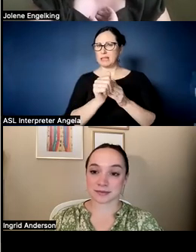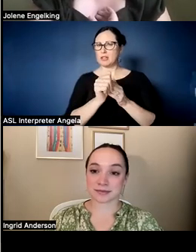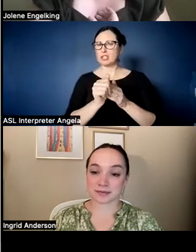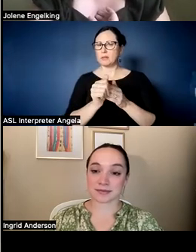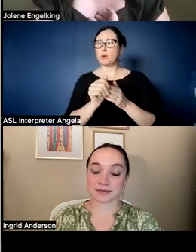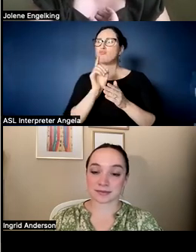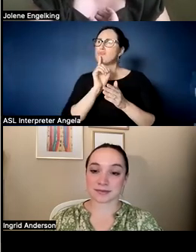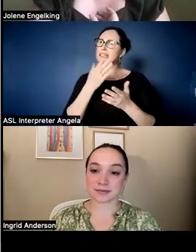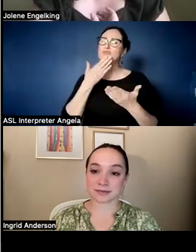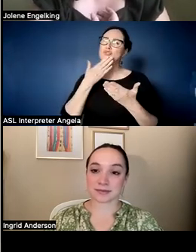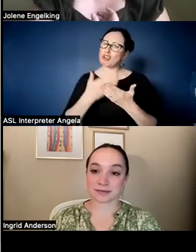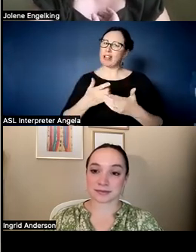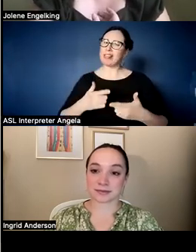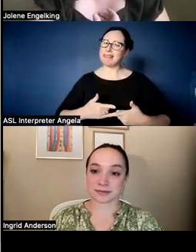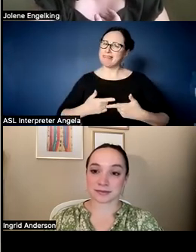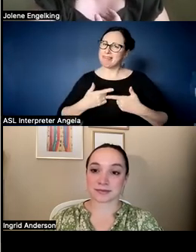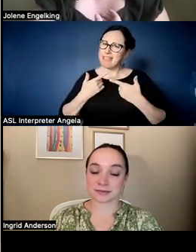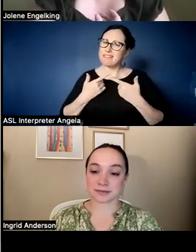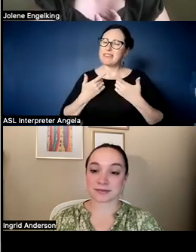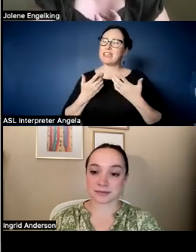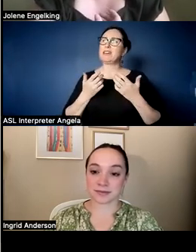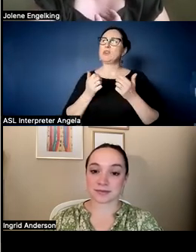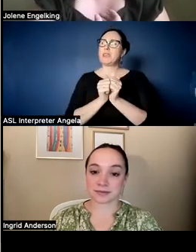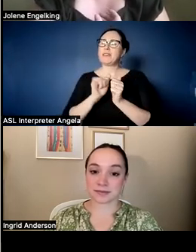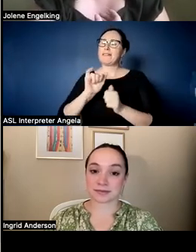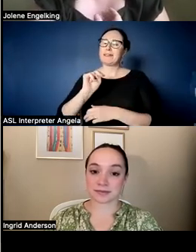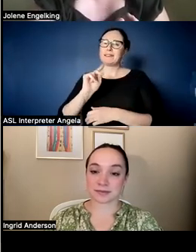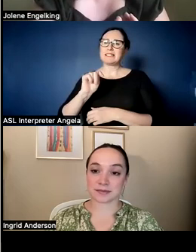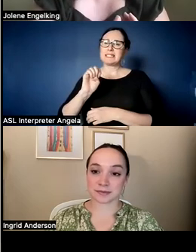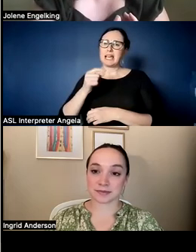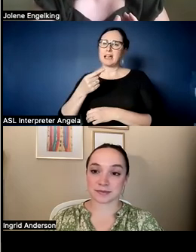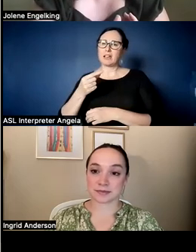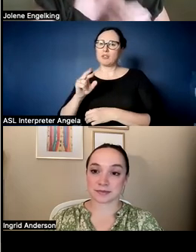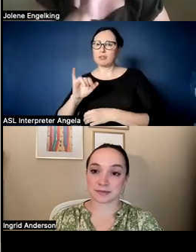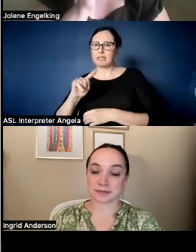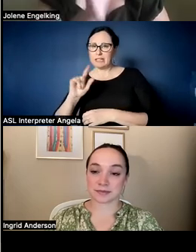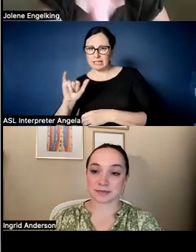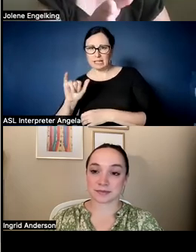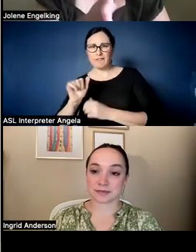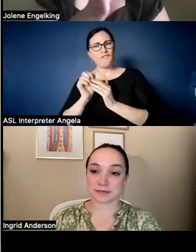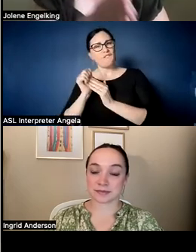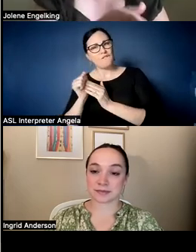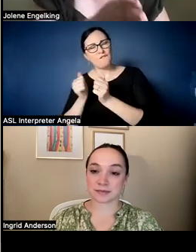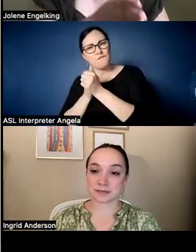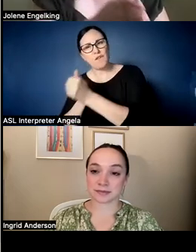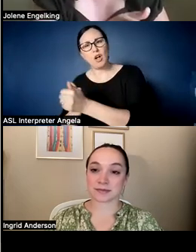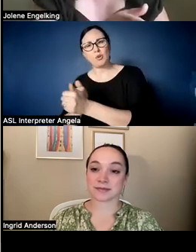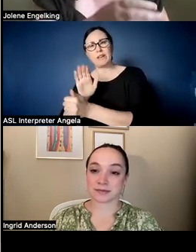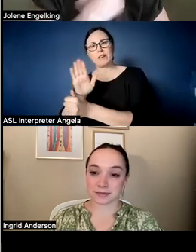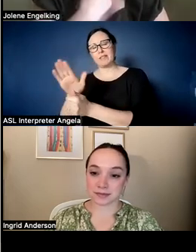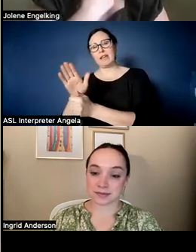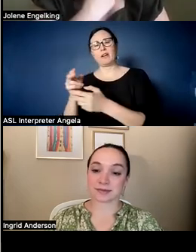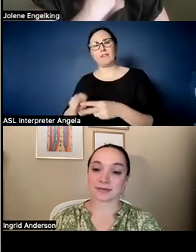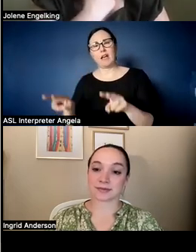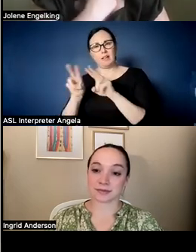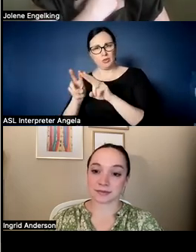values. They live with integrity, right? They say what they what they talk about is how they live their life,